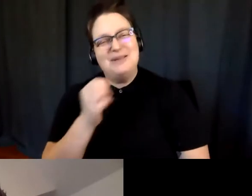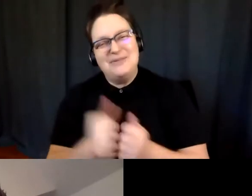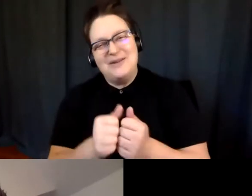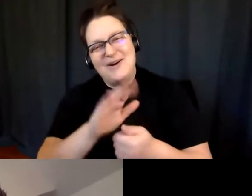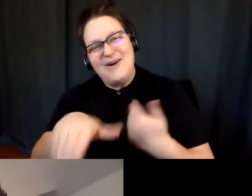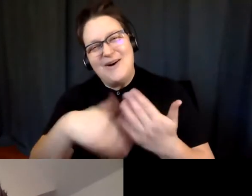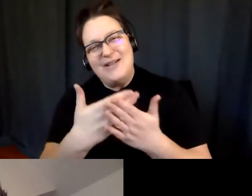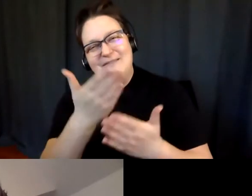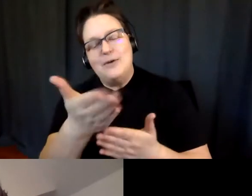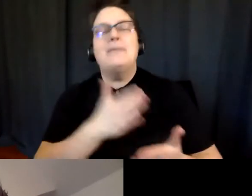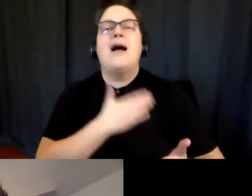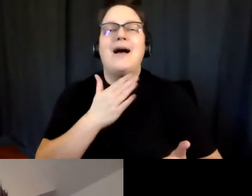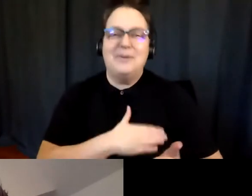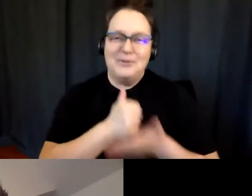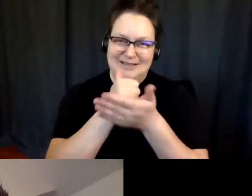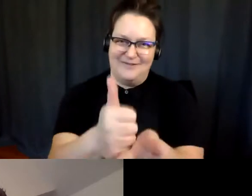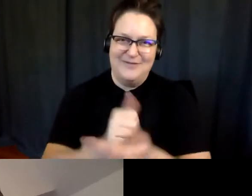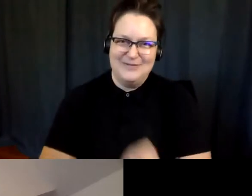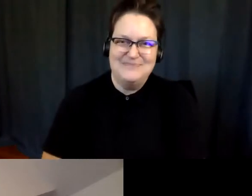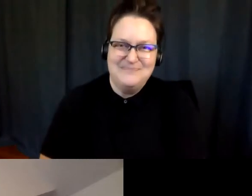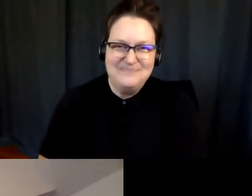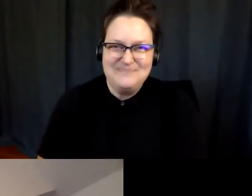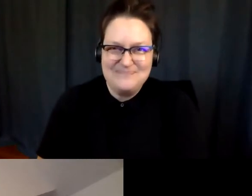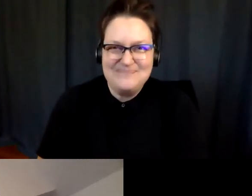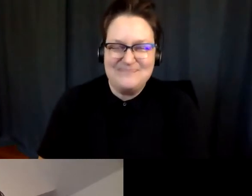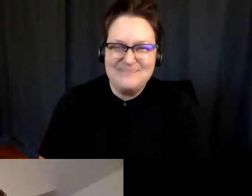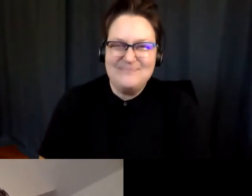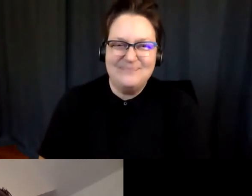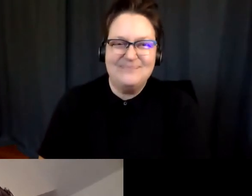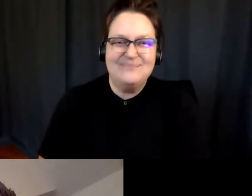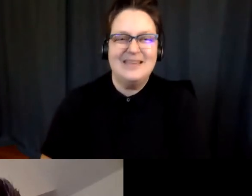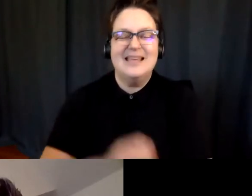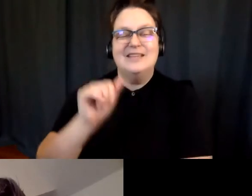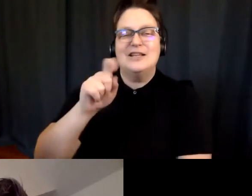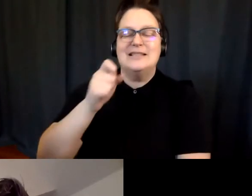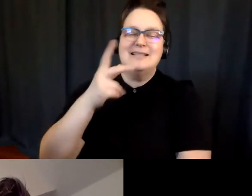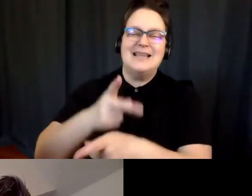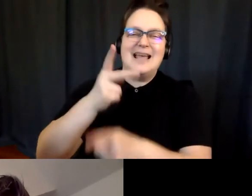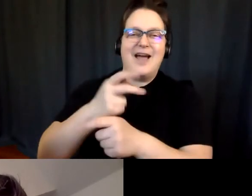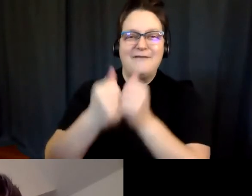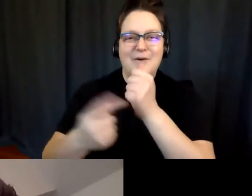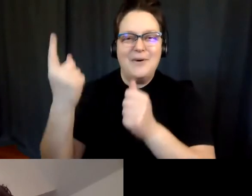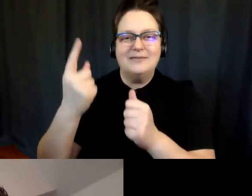I'm glad it was helpful. All right. Take care, everybody. Have a great day.